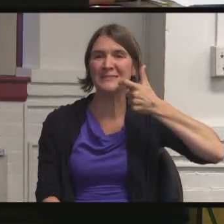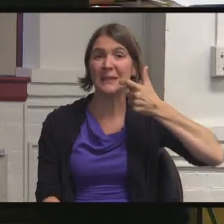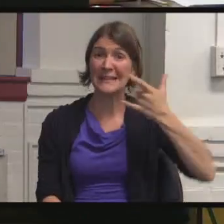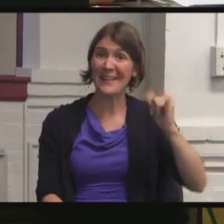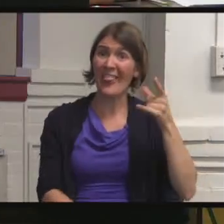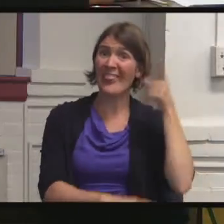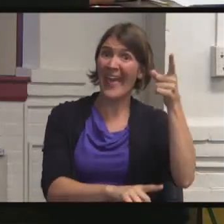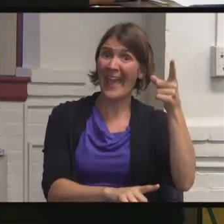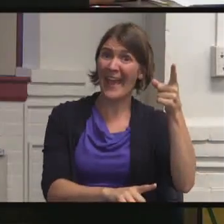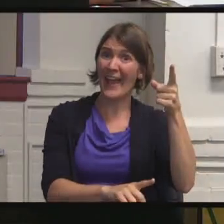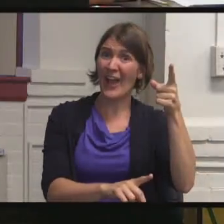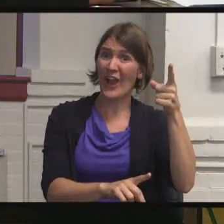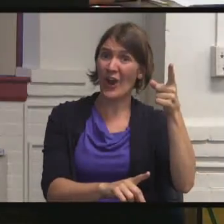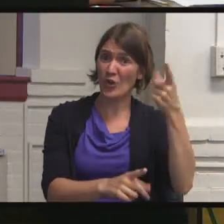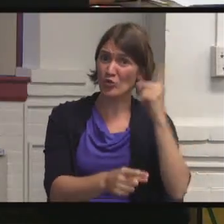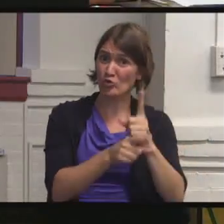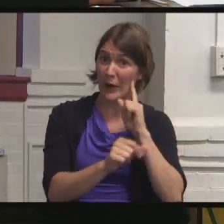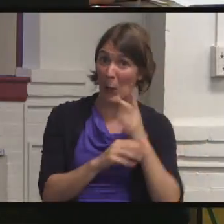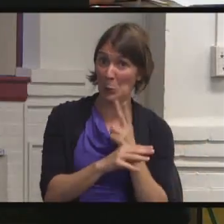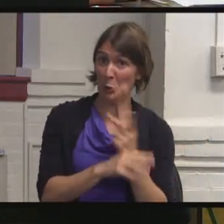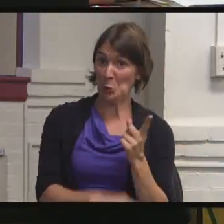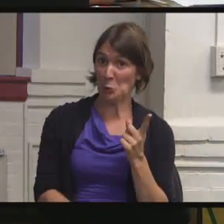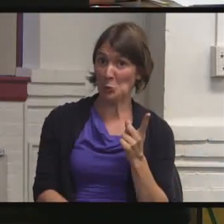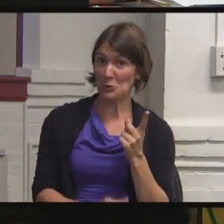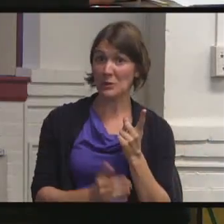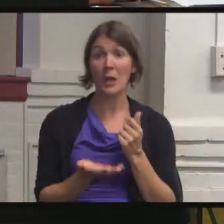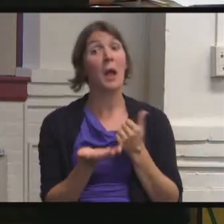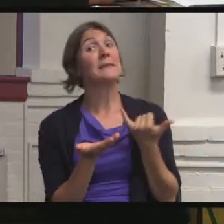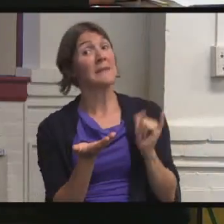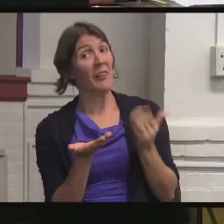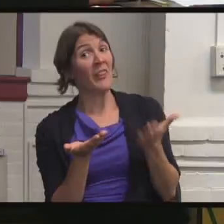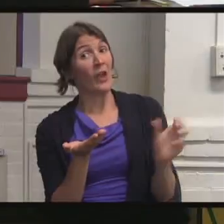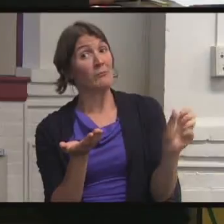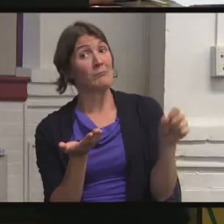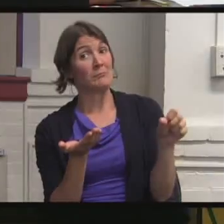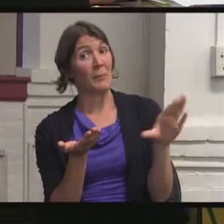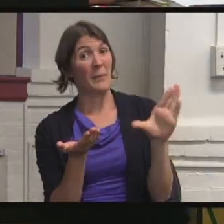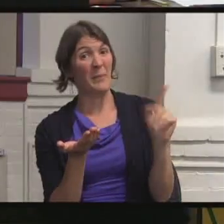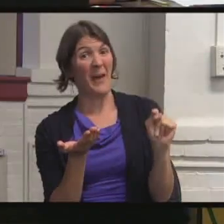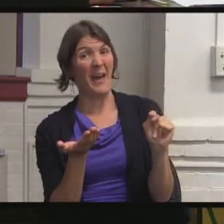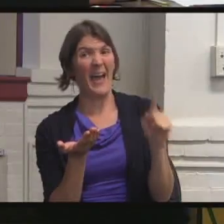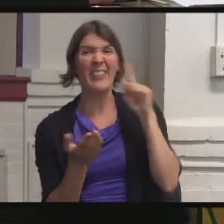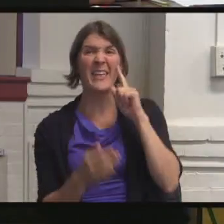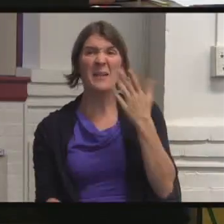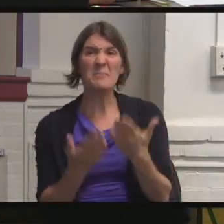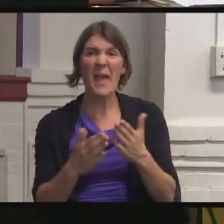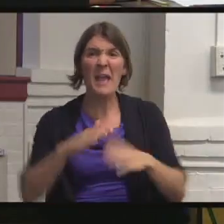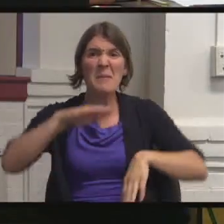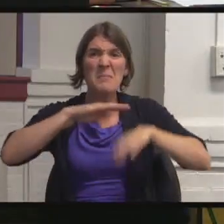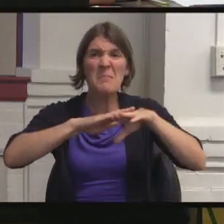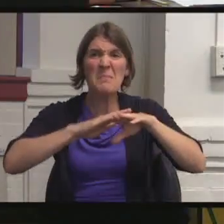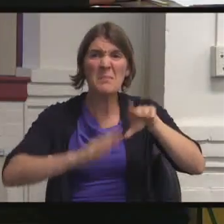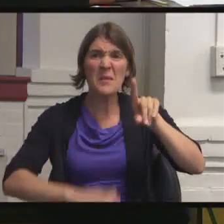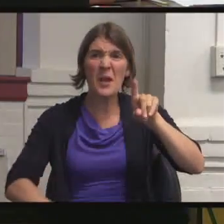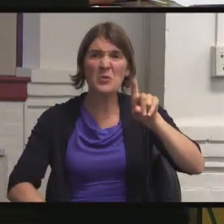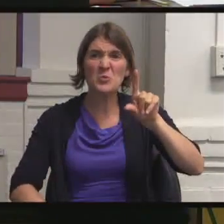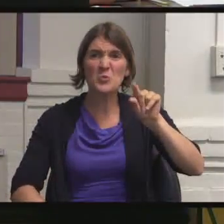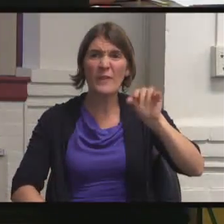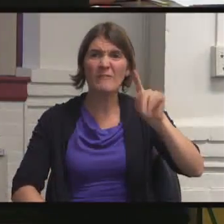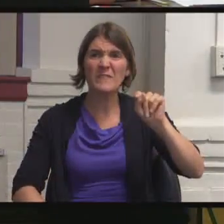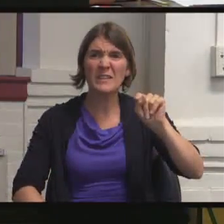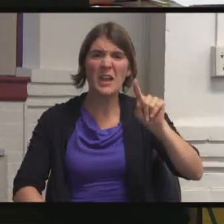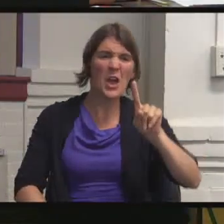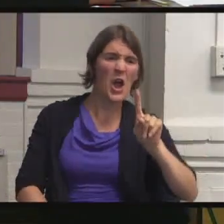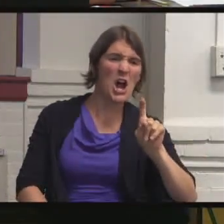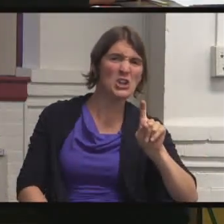there. It is still up there. I don't believe it's much more than 100. I doubt it's over 120. It's probably